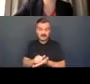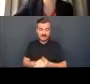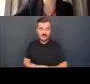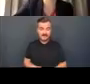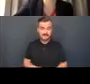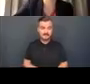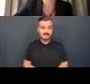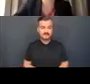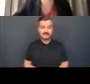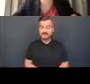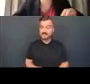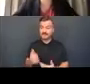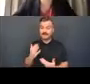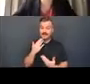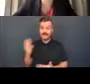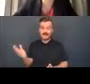Thank you.